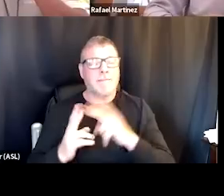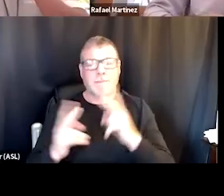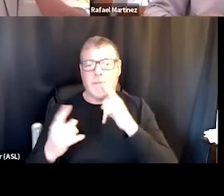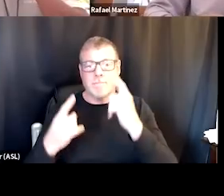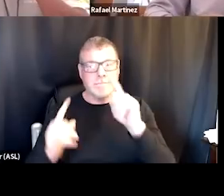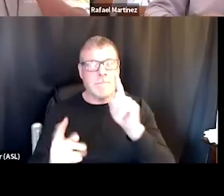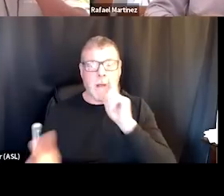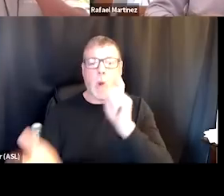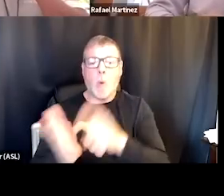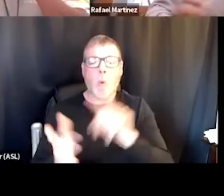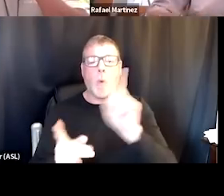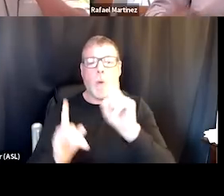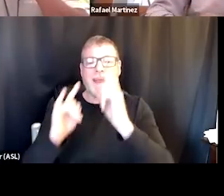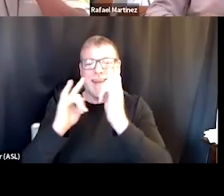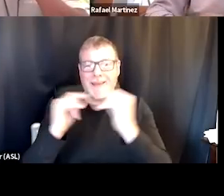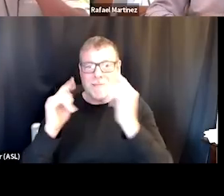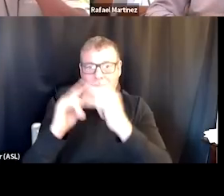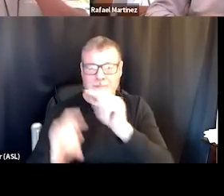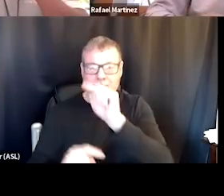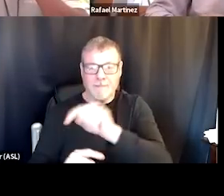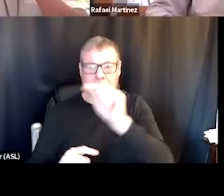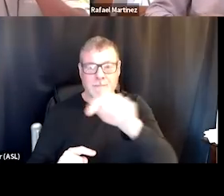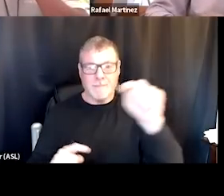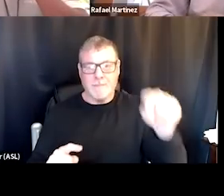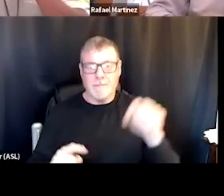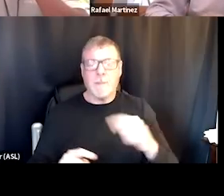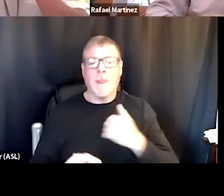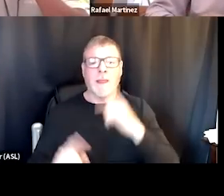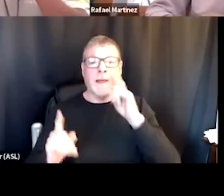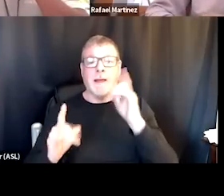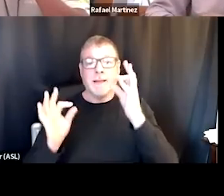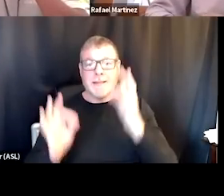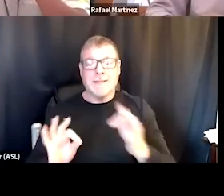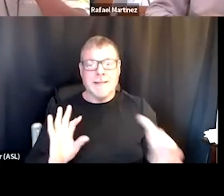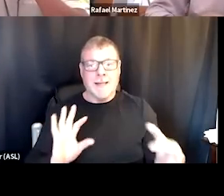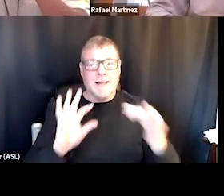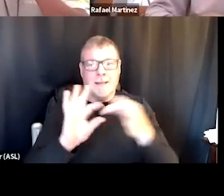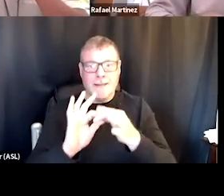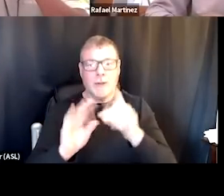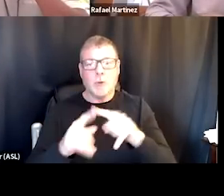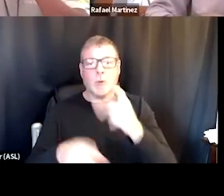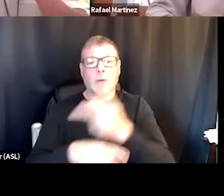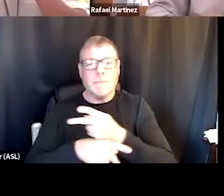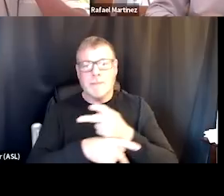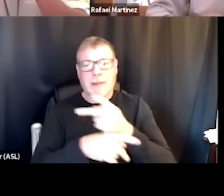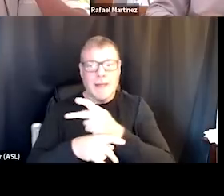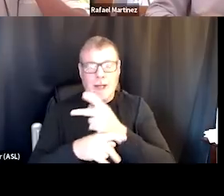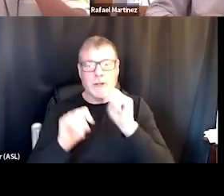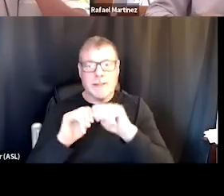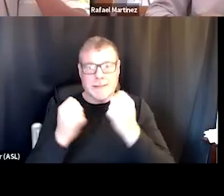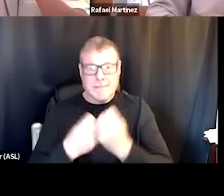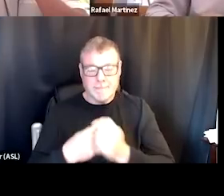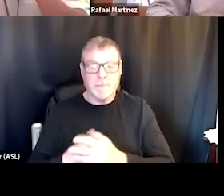identifying the encampments and engaging patients. So we decided to do a connection to care team, where